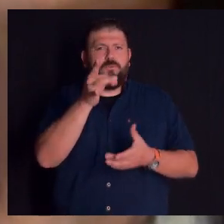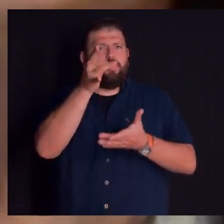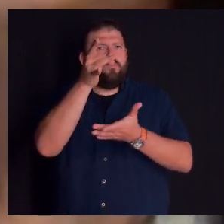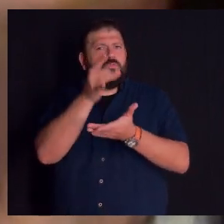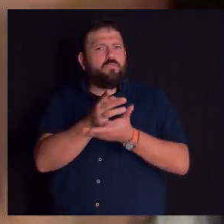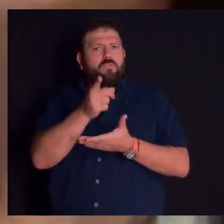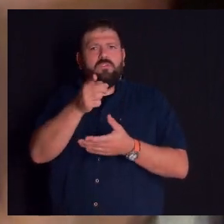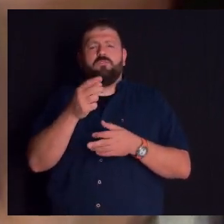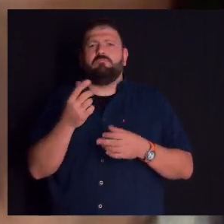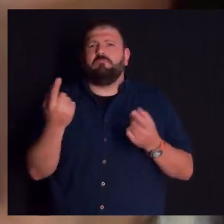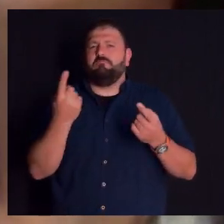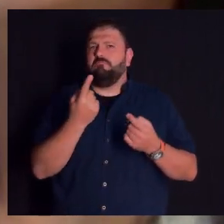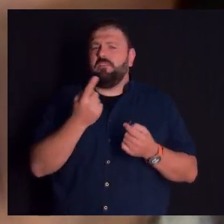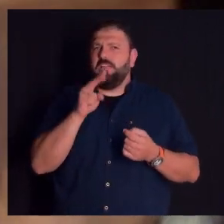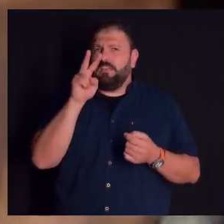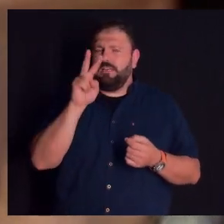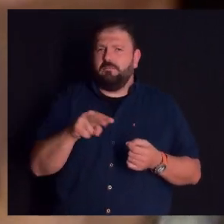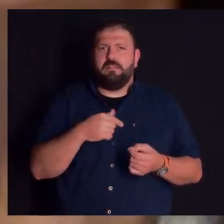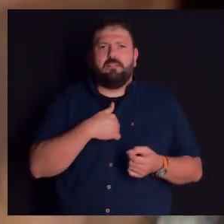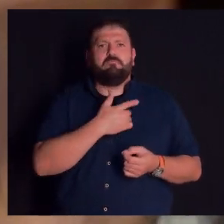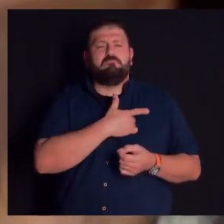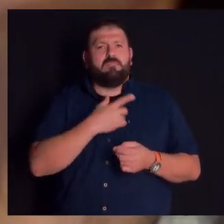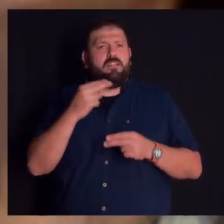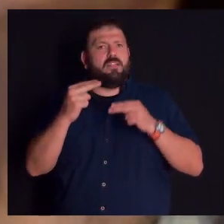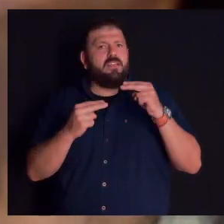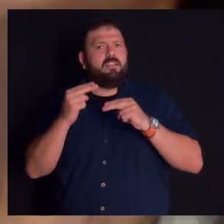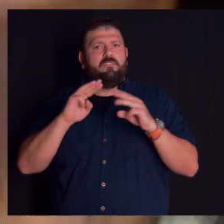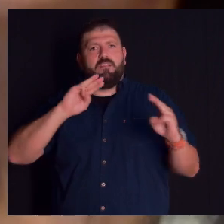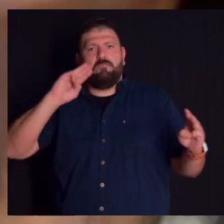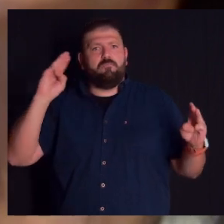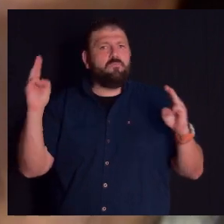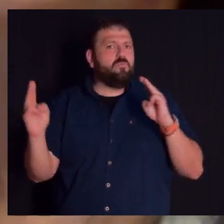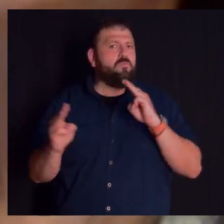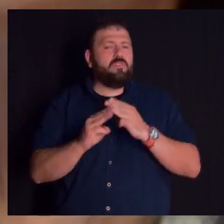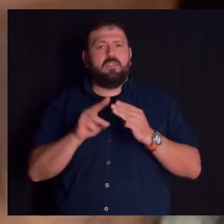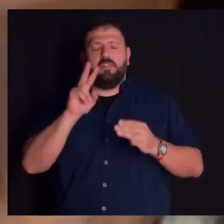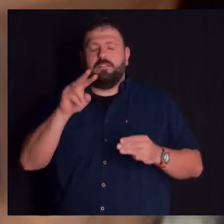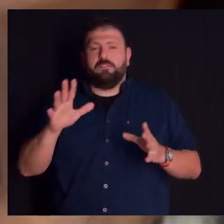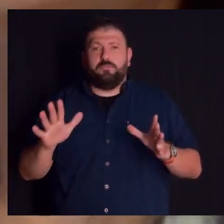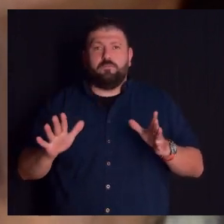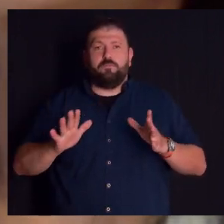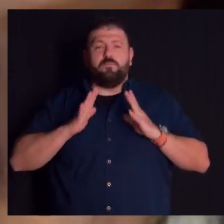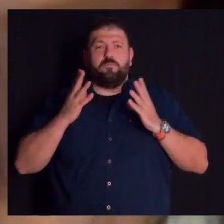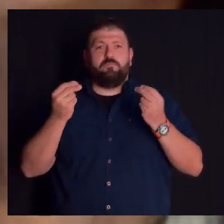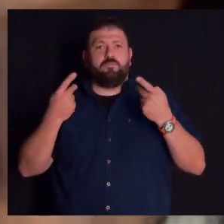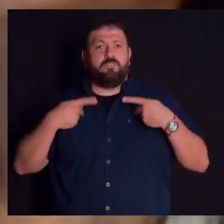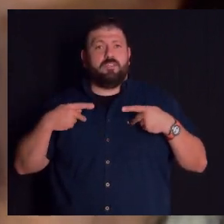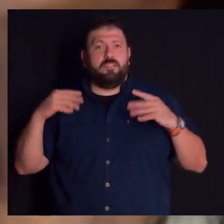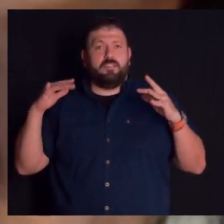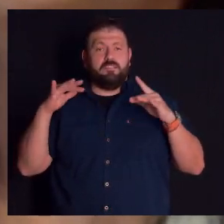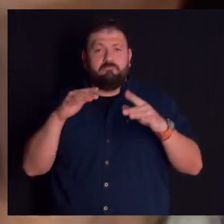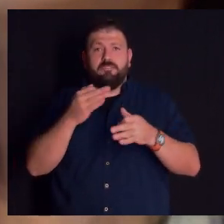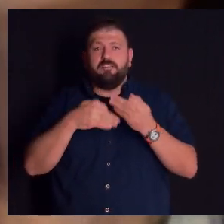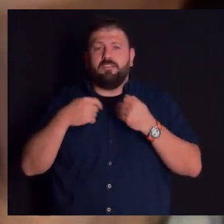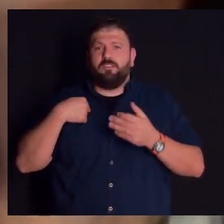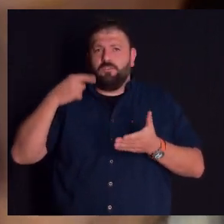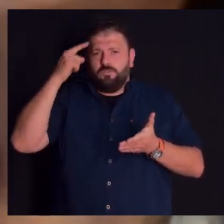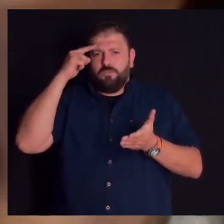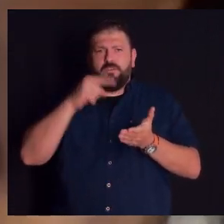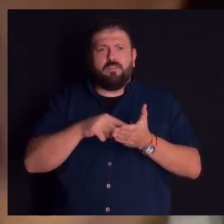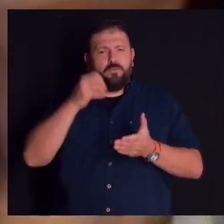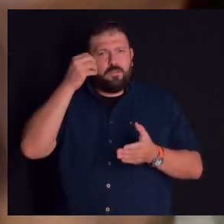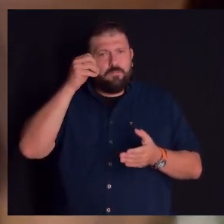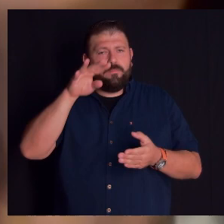is unique. It's something that all worldwide is having an